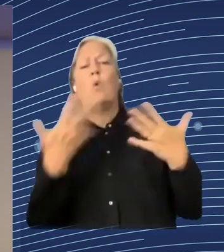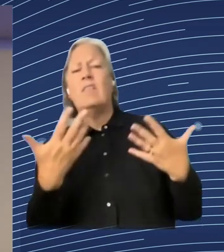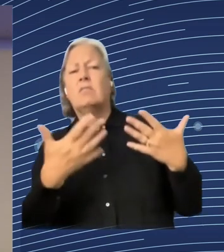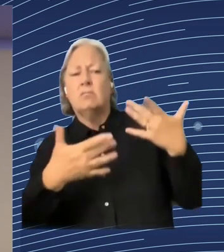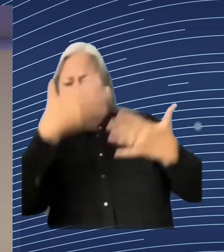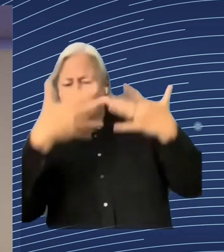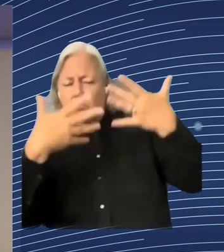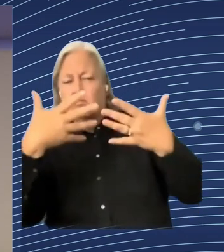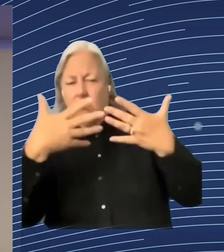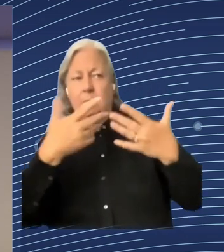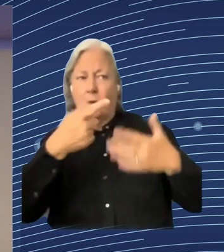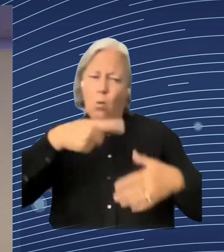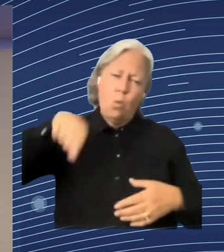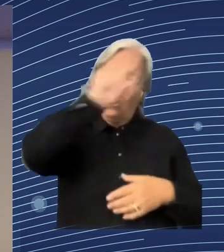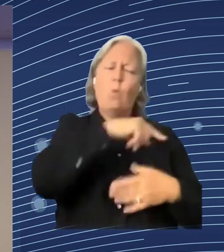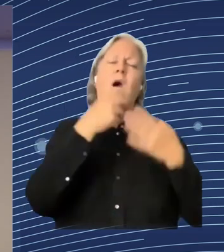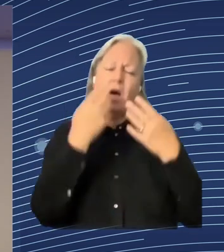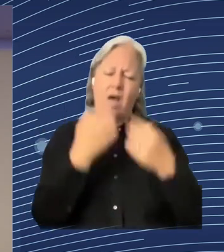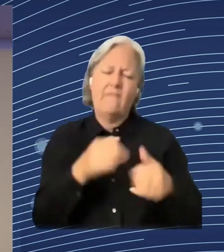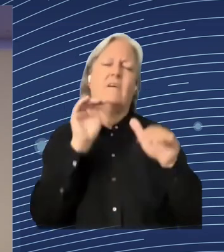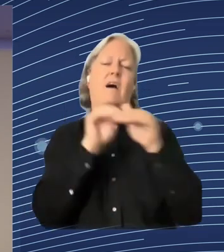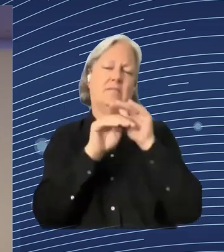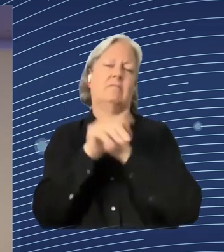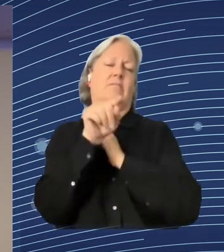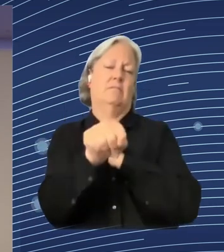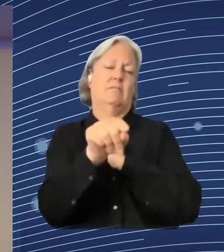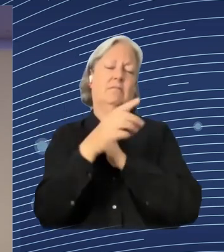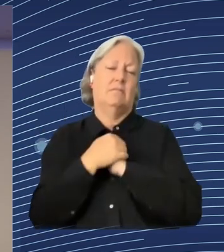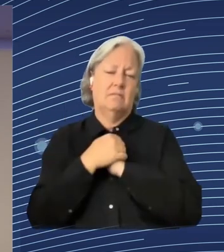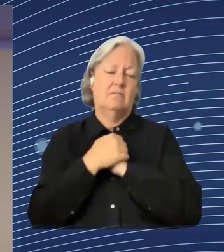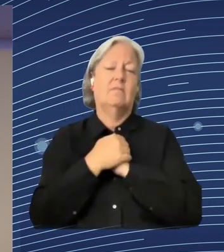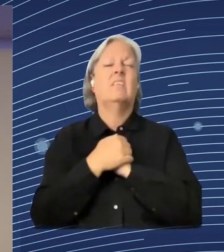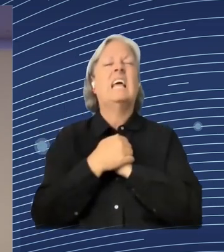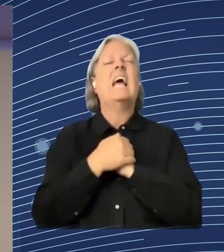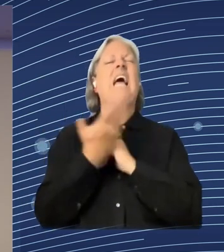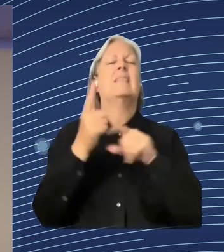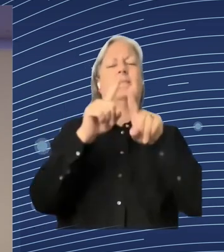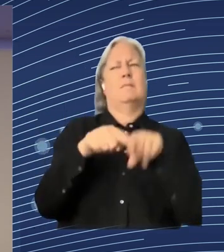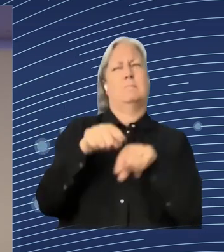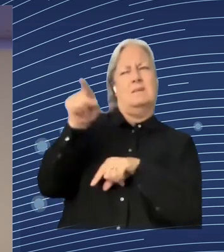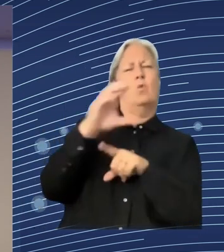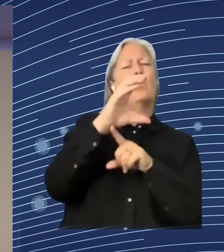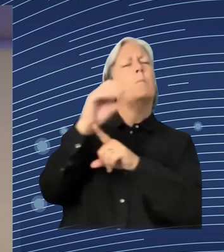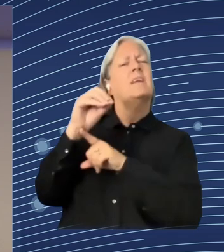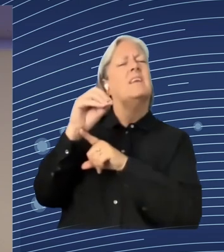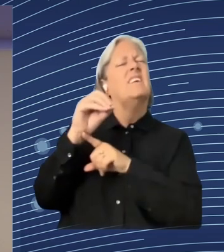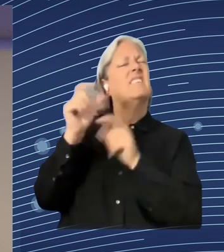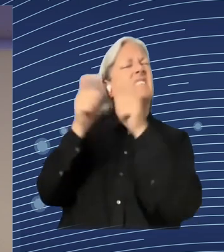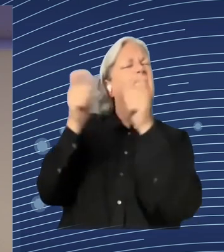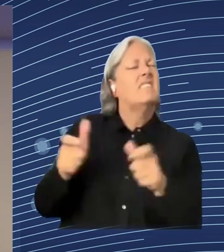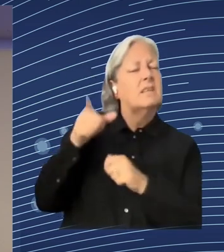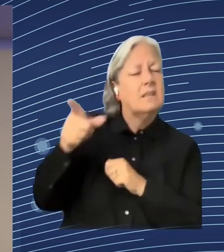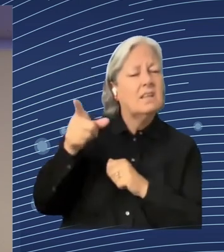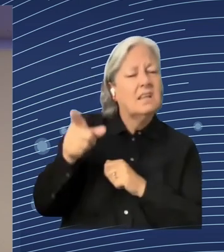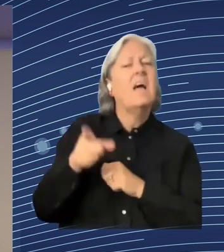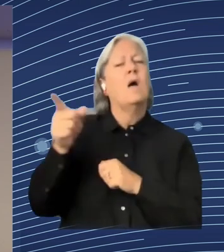all the access. With internal auditing, depending on the company that we are working with. So there are companies that they use it as a transparency